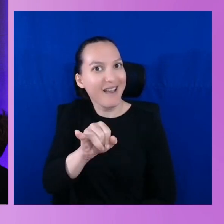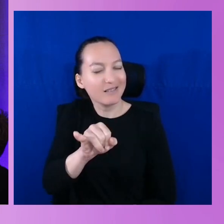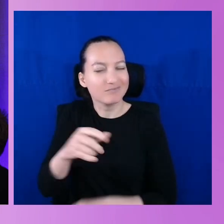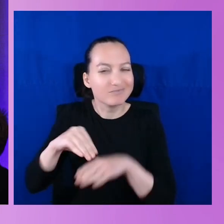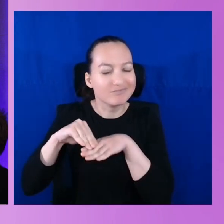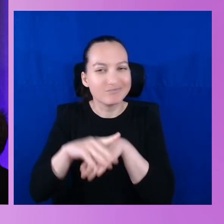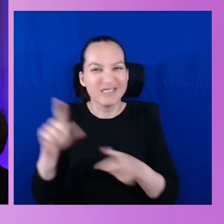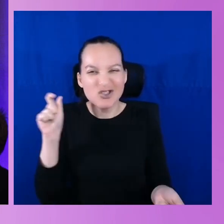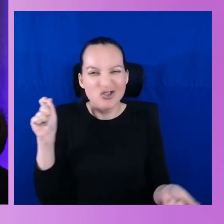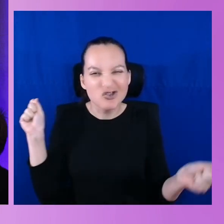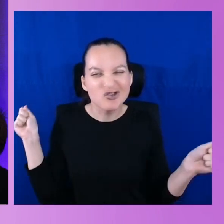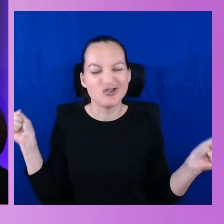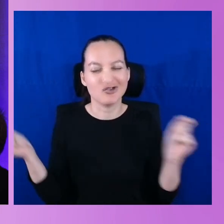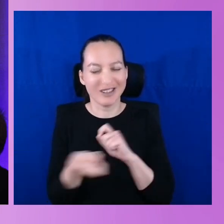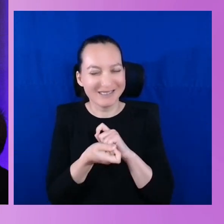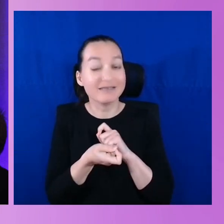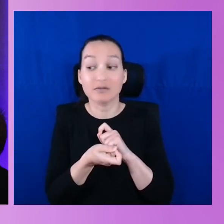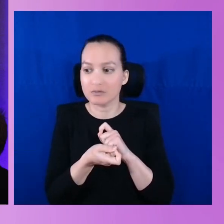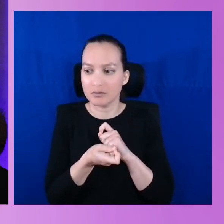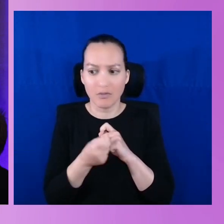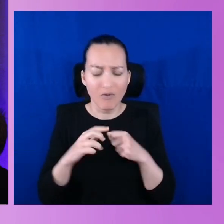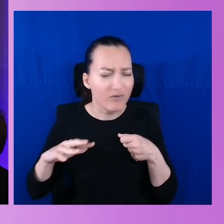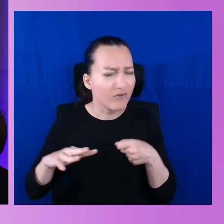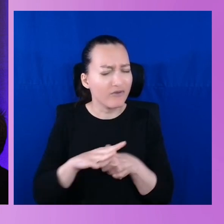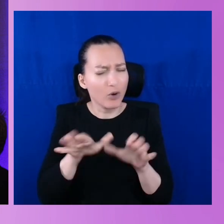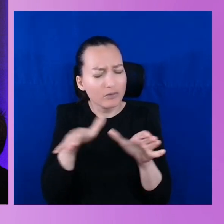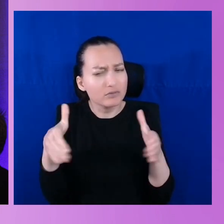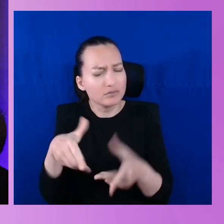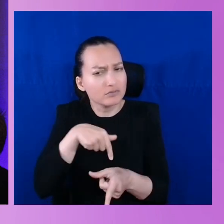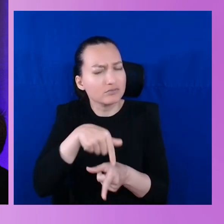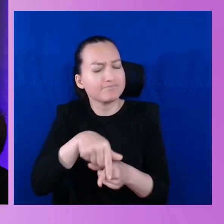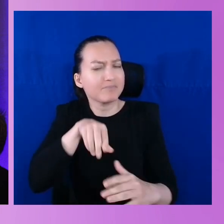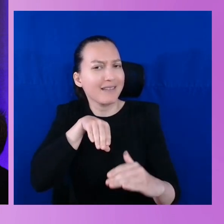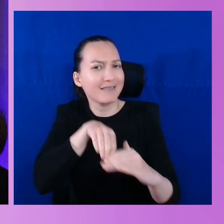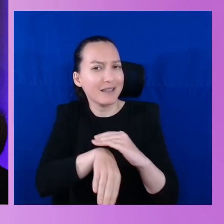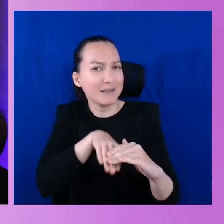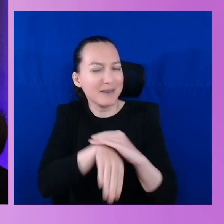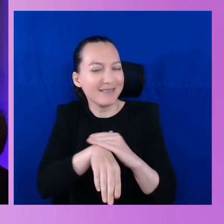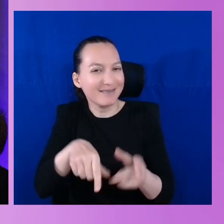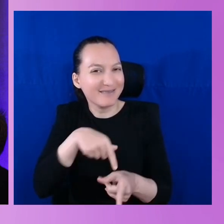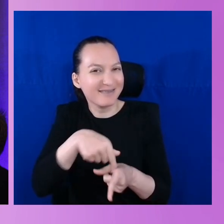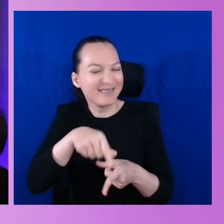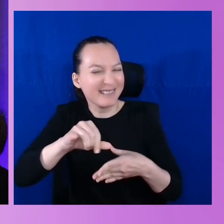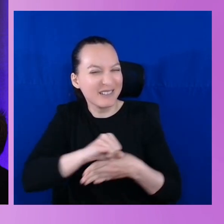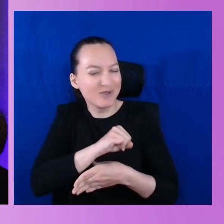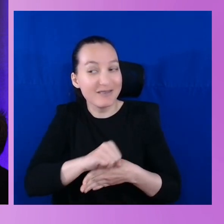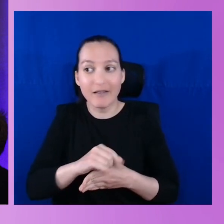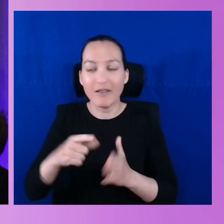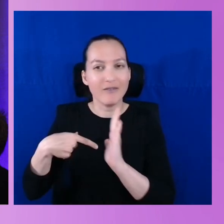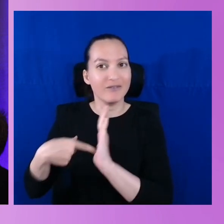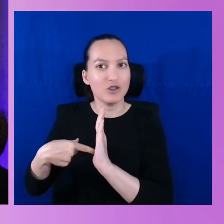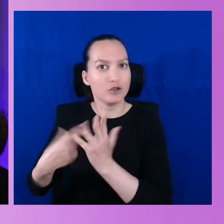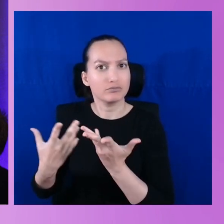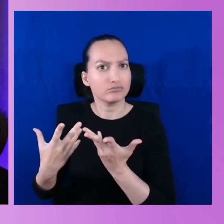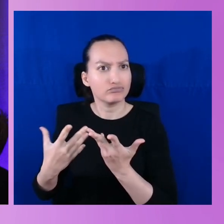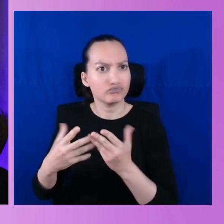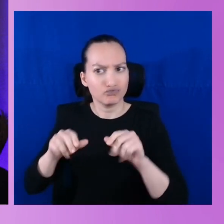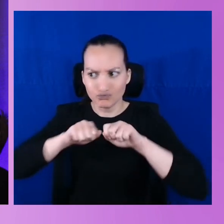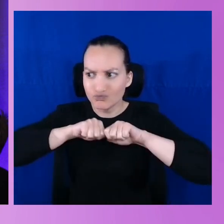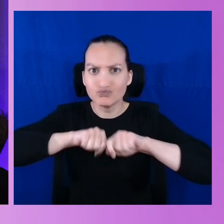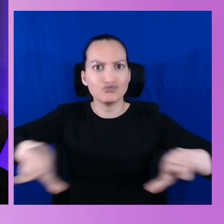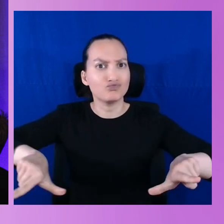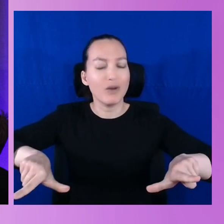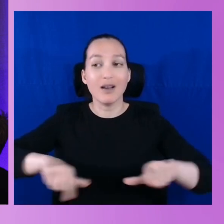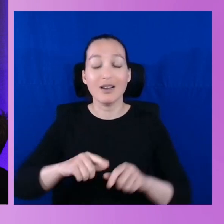It's profoundly changing the entirety, I would say, of the accessibility industry, making features mainstream. For neurodiverse,